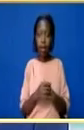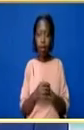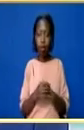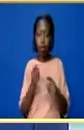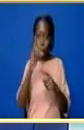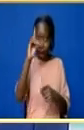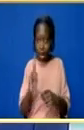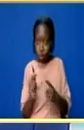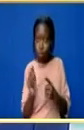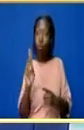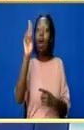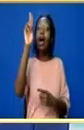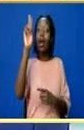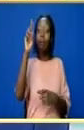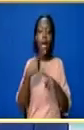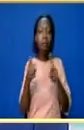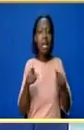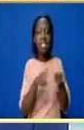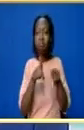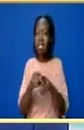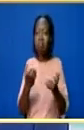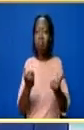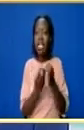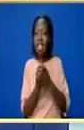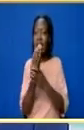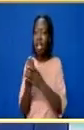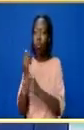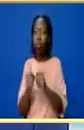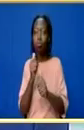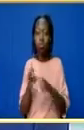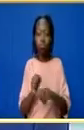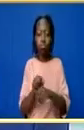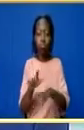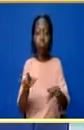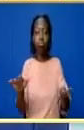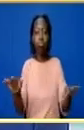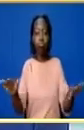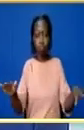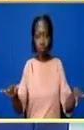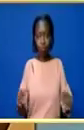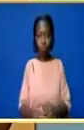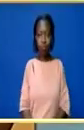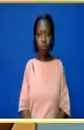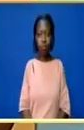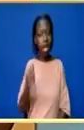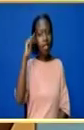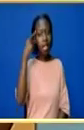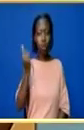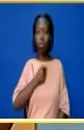Okay. Give me an example that spread out. So I'm thinking sweet